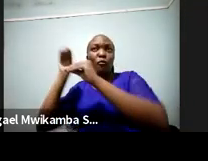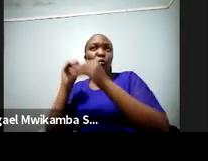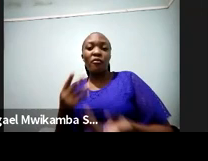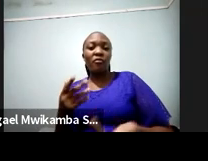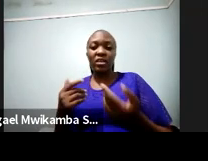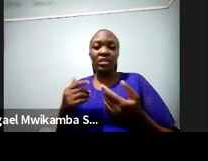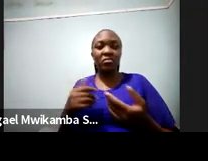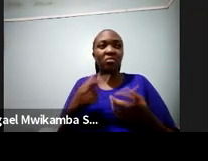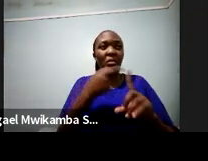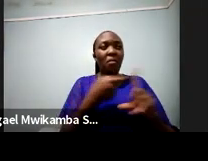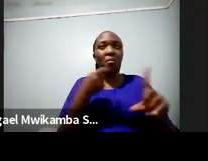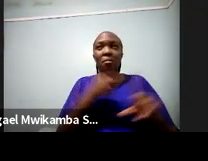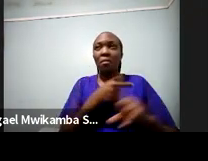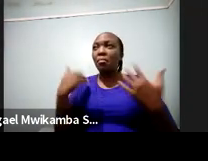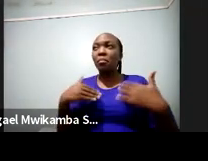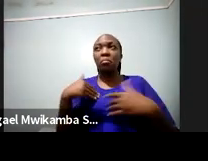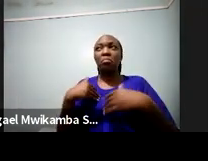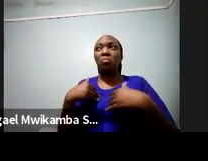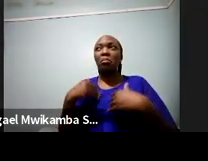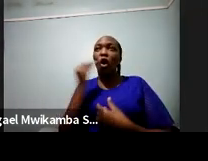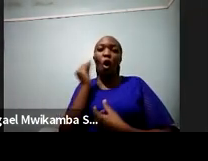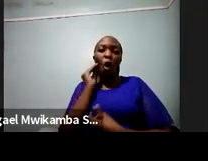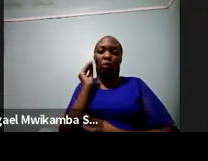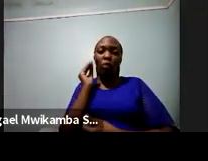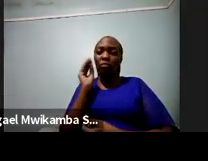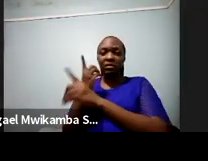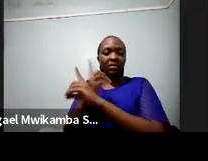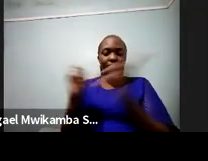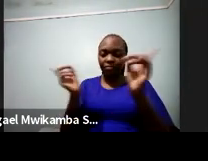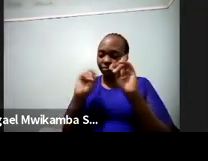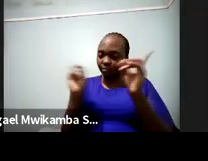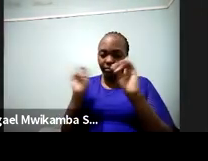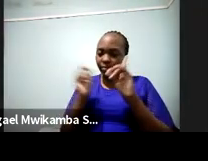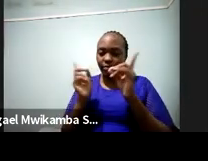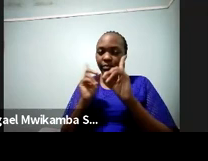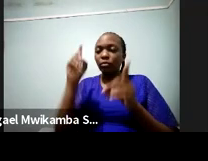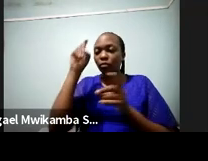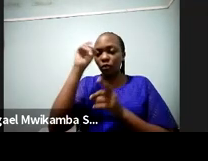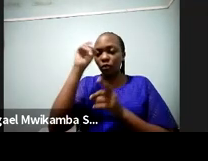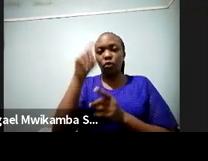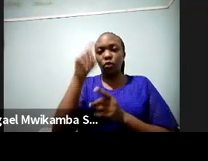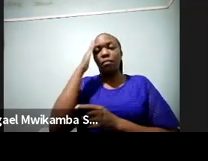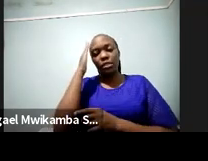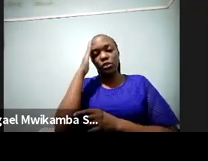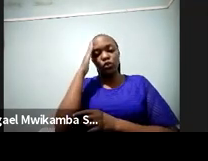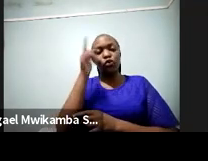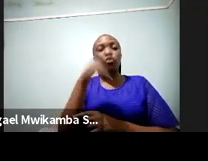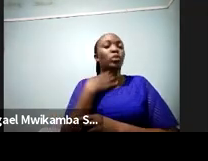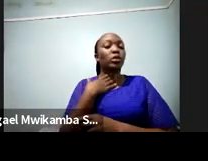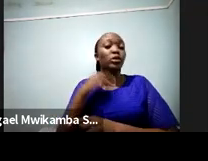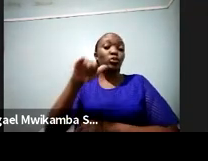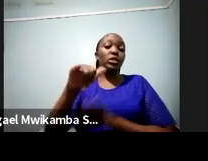wasteful. That's why it is fixed. You've got to know where you want to stay, especially if you get a job, then you get one place that is very